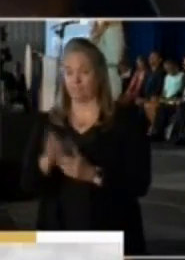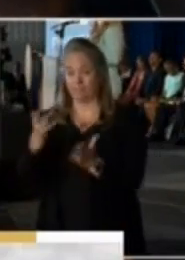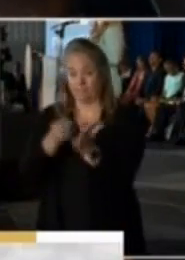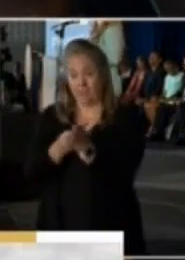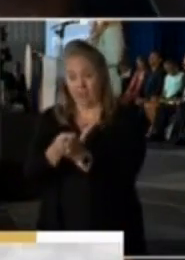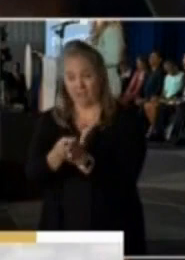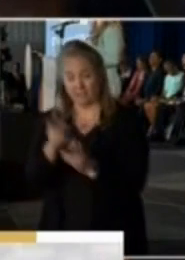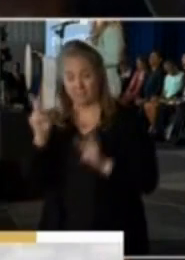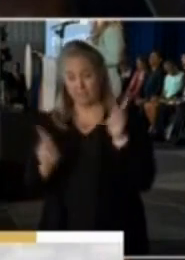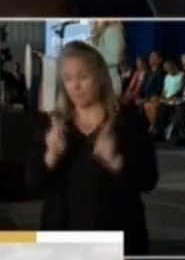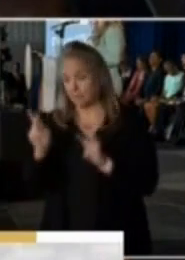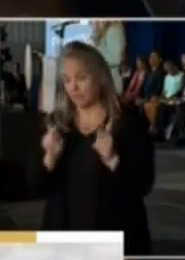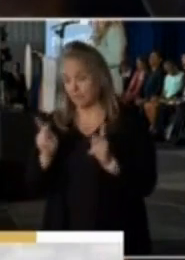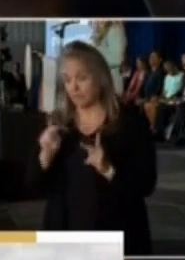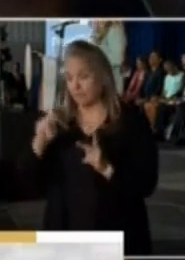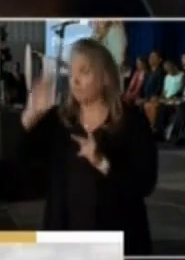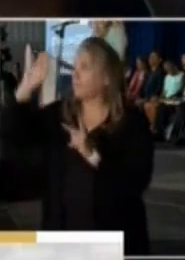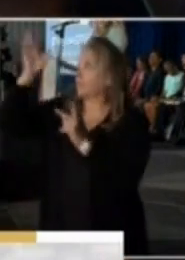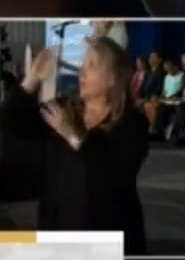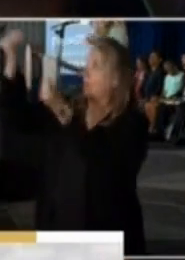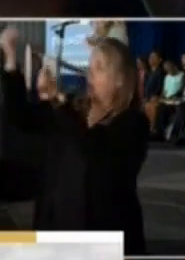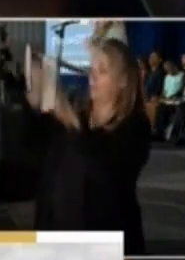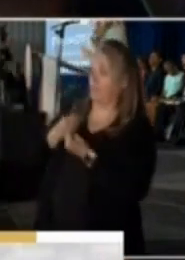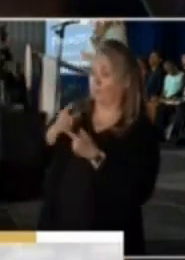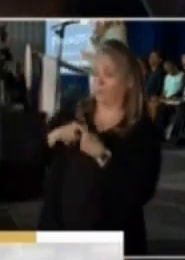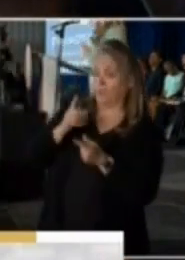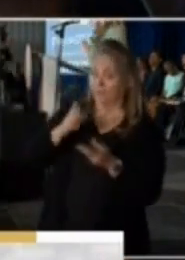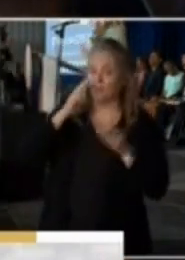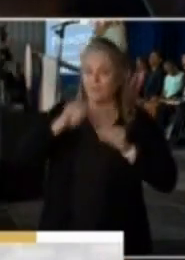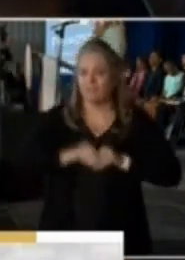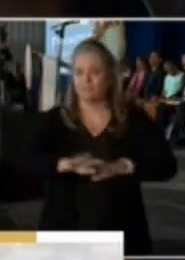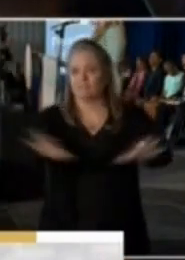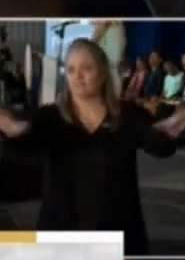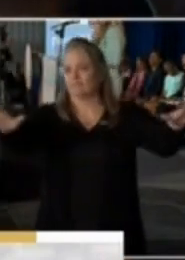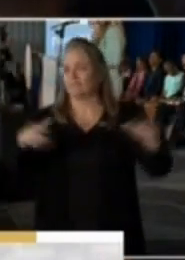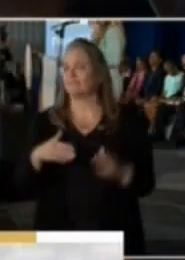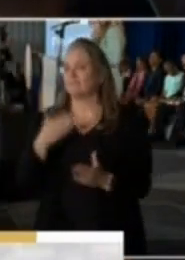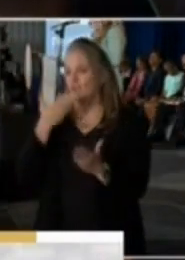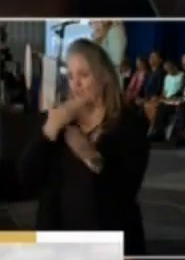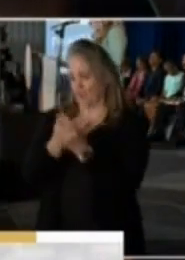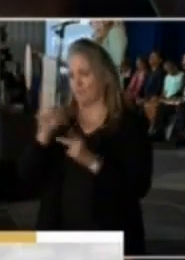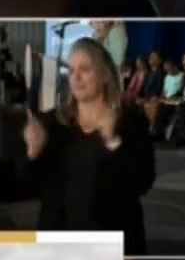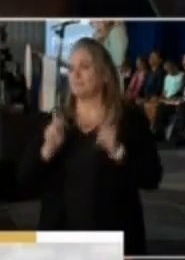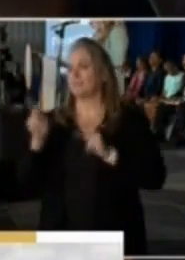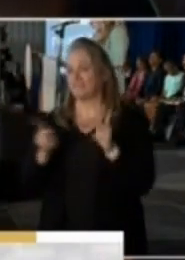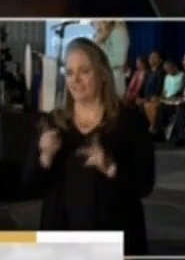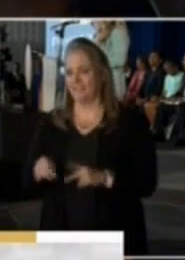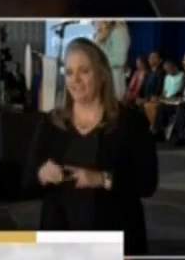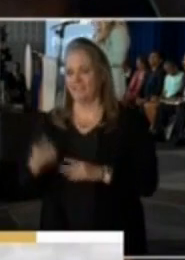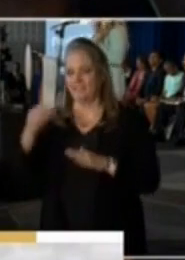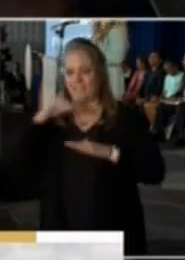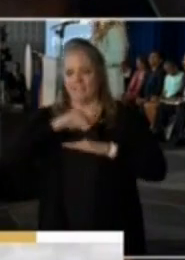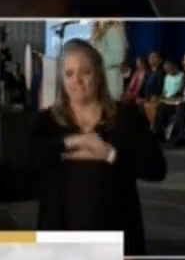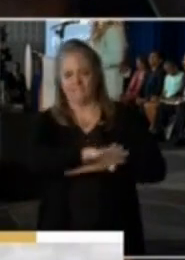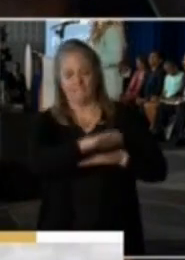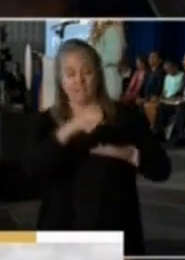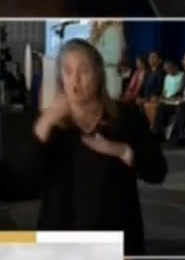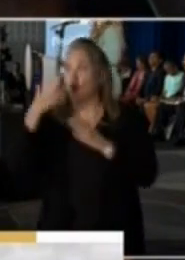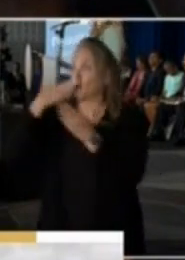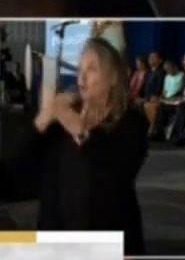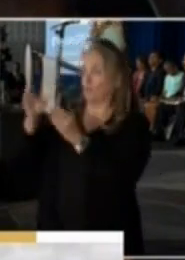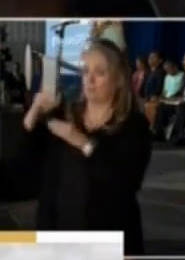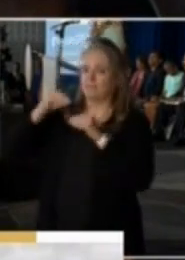bring prosperity to their city. May your blessing rest upon our citizens. May your peace